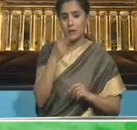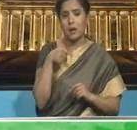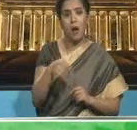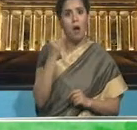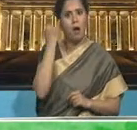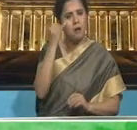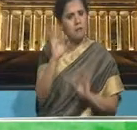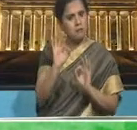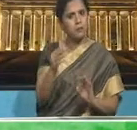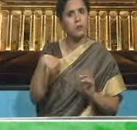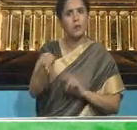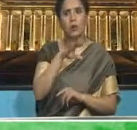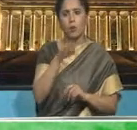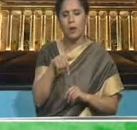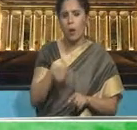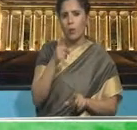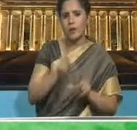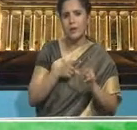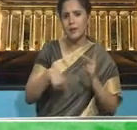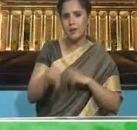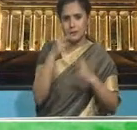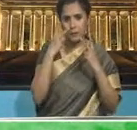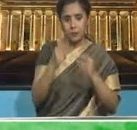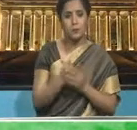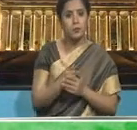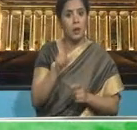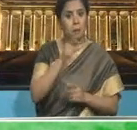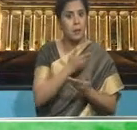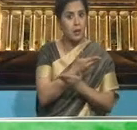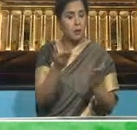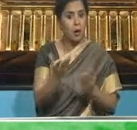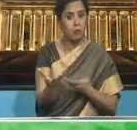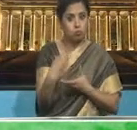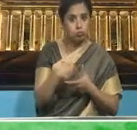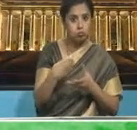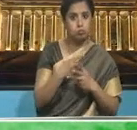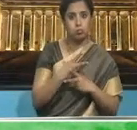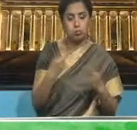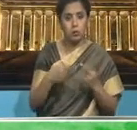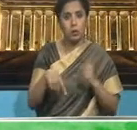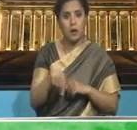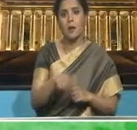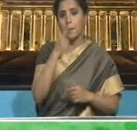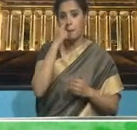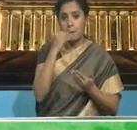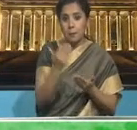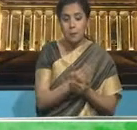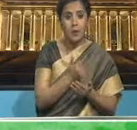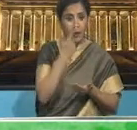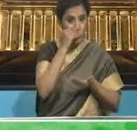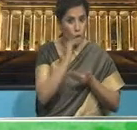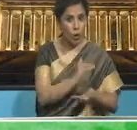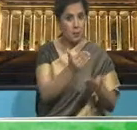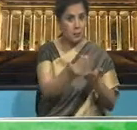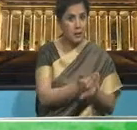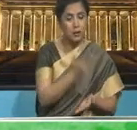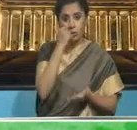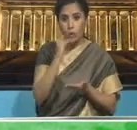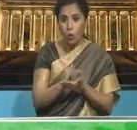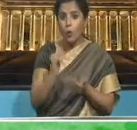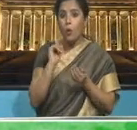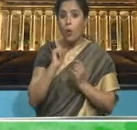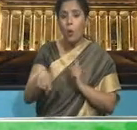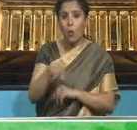ideals in recent years. With people's participation in Beti Bachao Beti Padhao campaign,